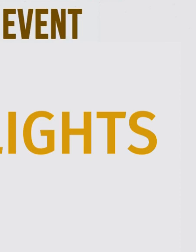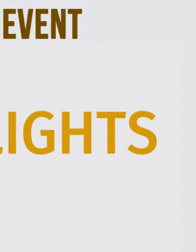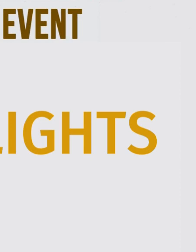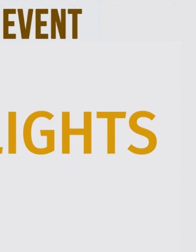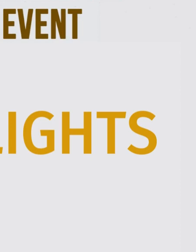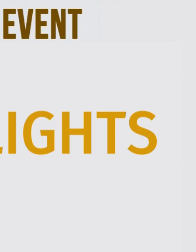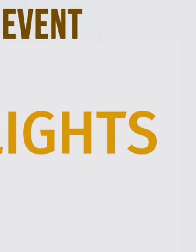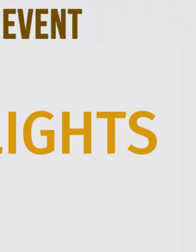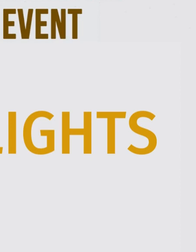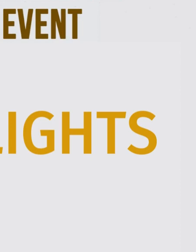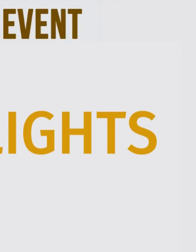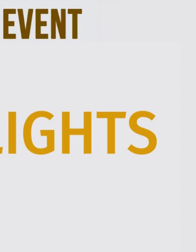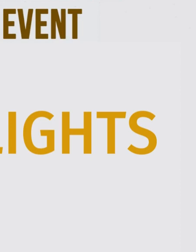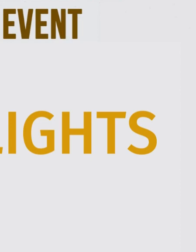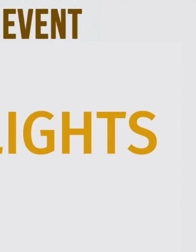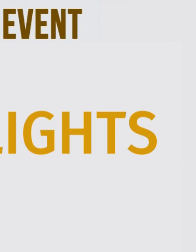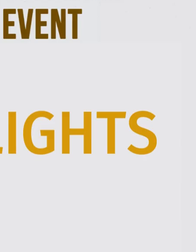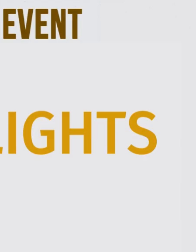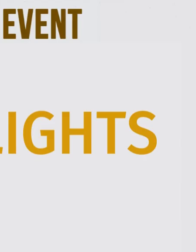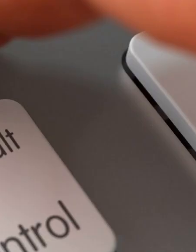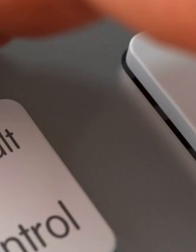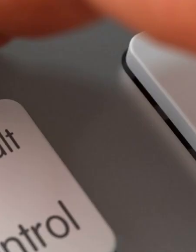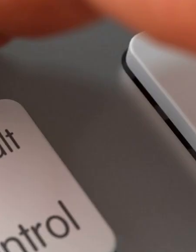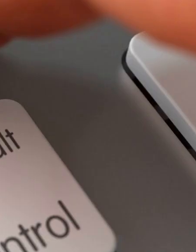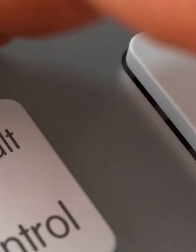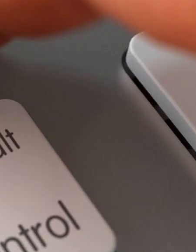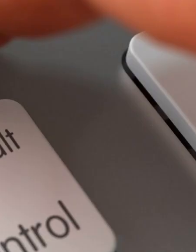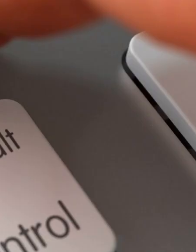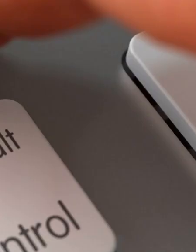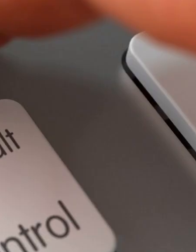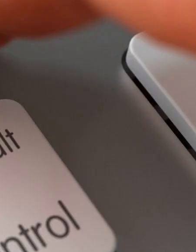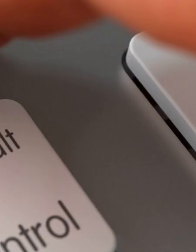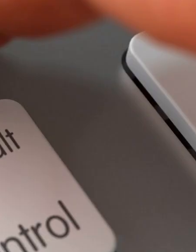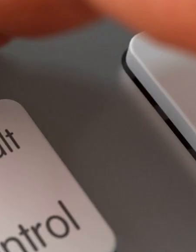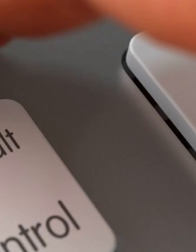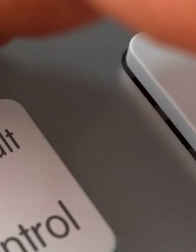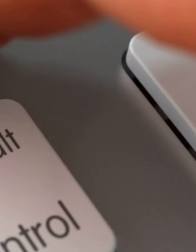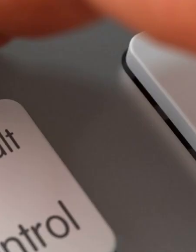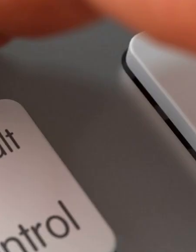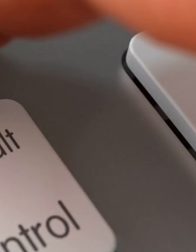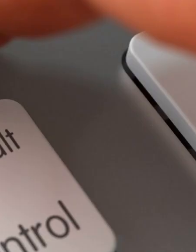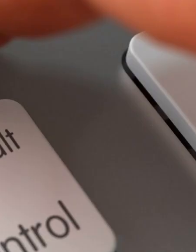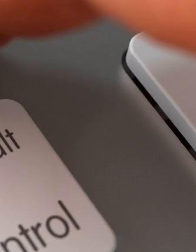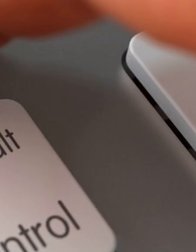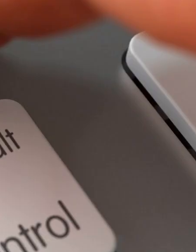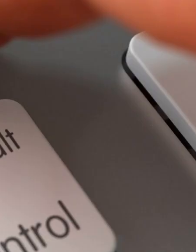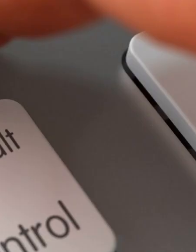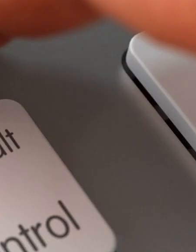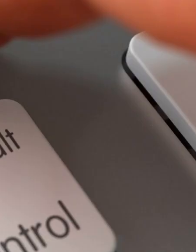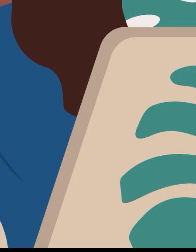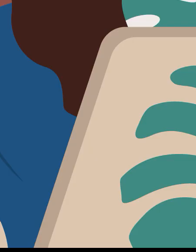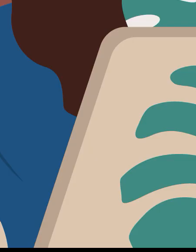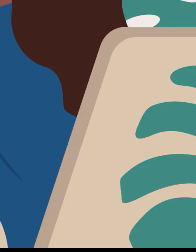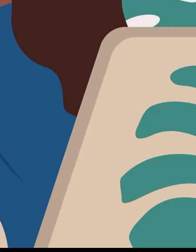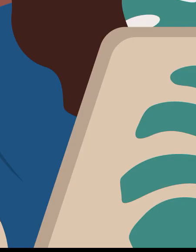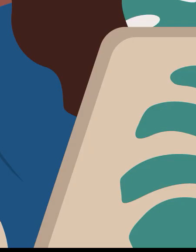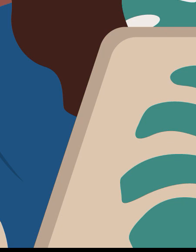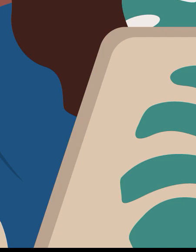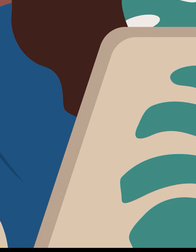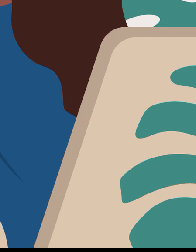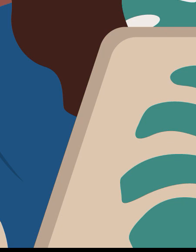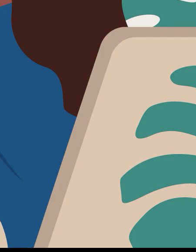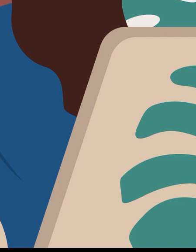encourage compliance and good governance in the sector. The department has witnessed an increase in the number of complaints from the members of the